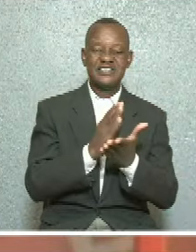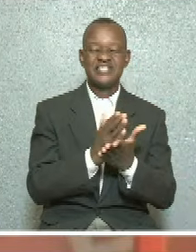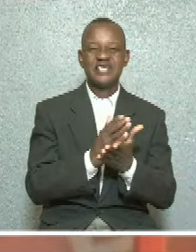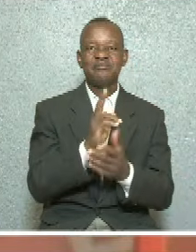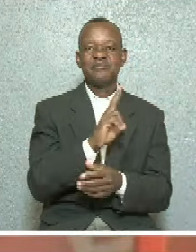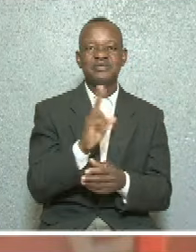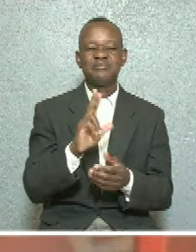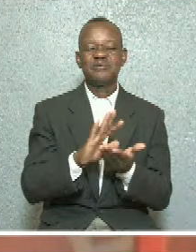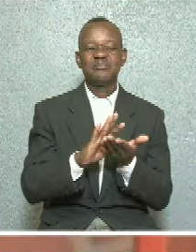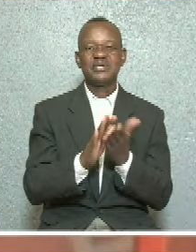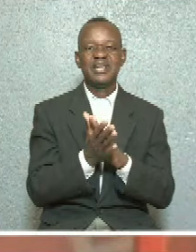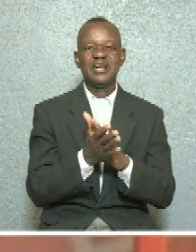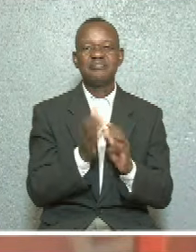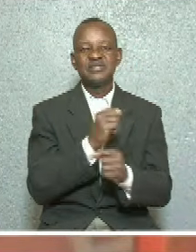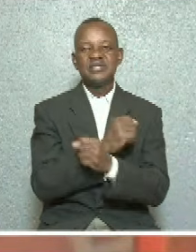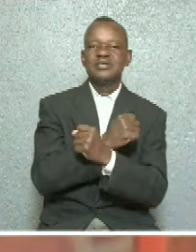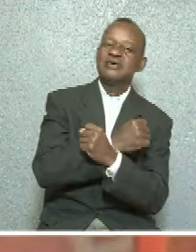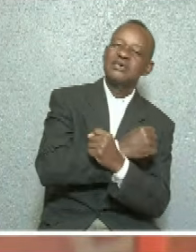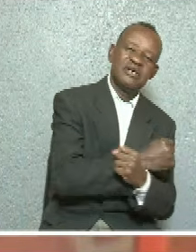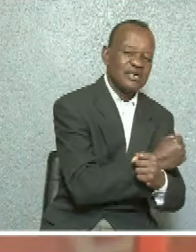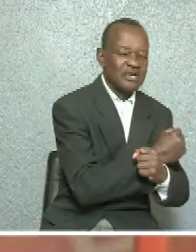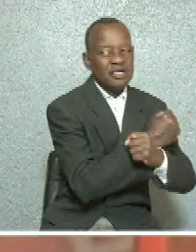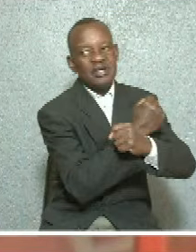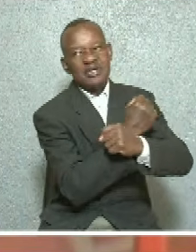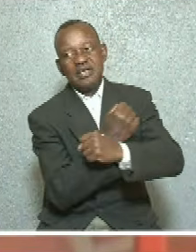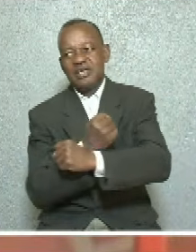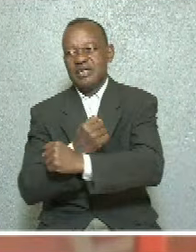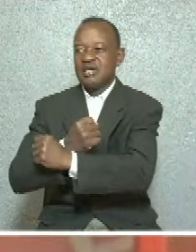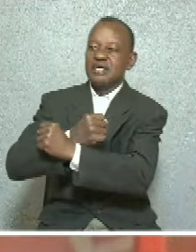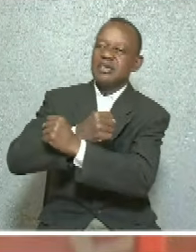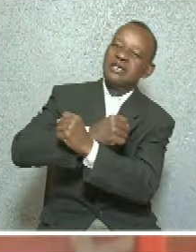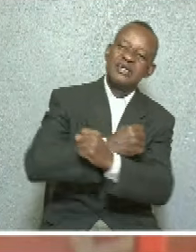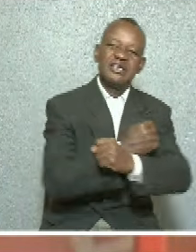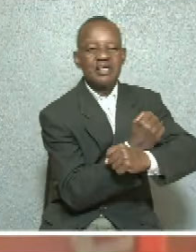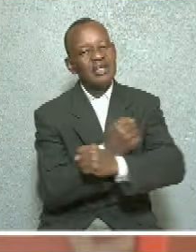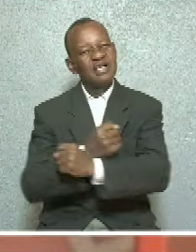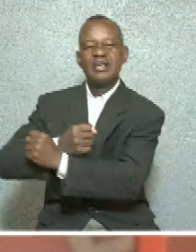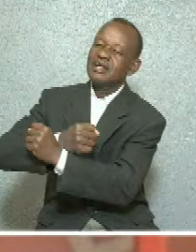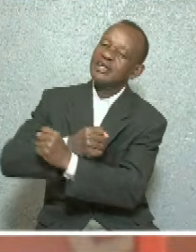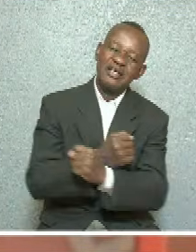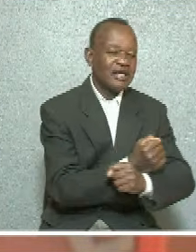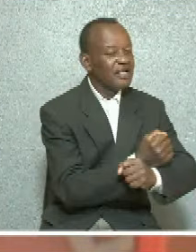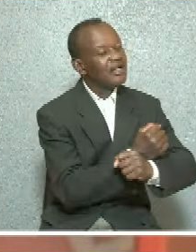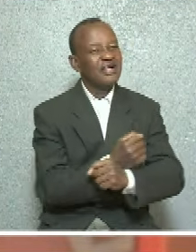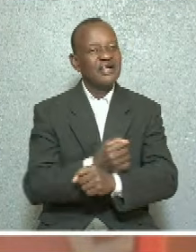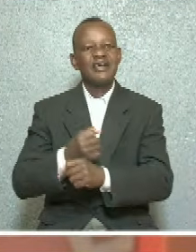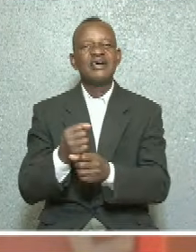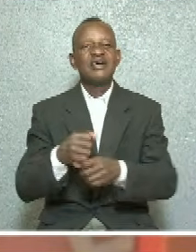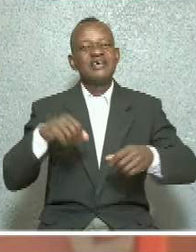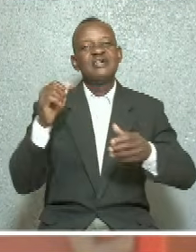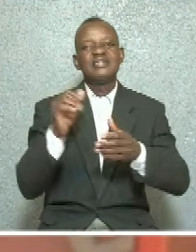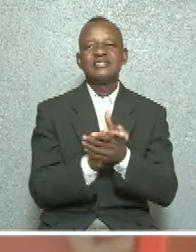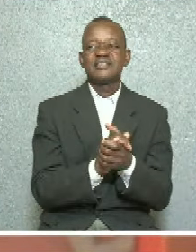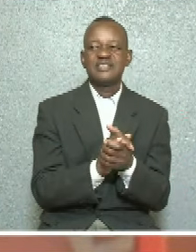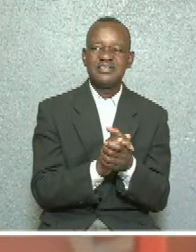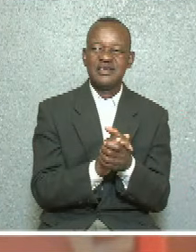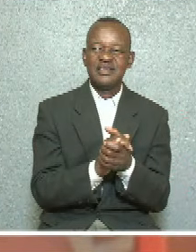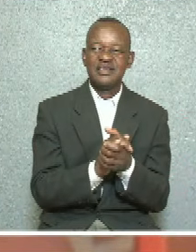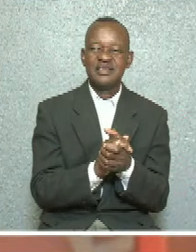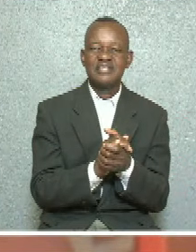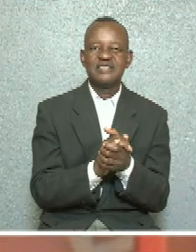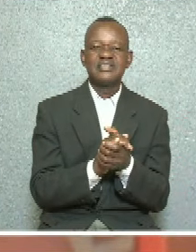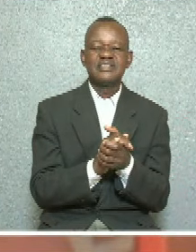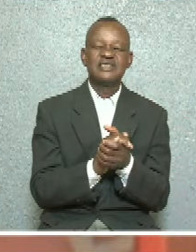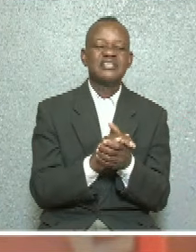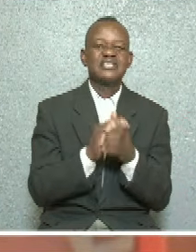And whenever people were going around, leaving Europe and going to different parts of the world and taking over the ruling of those countries,